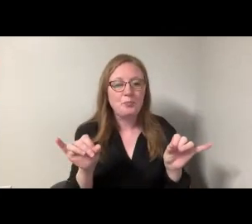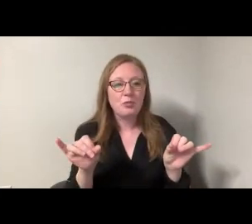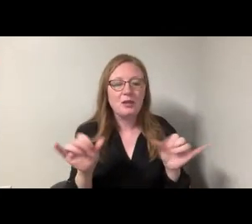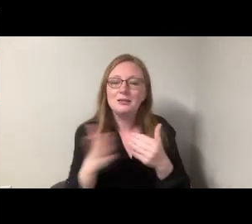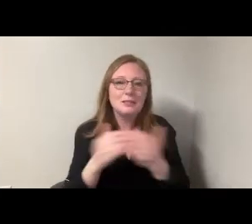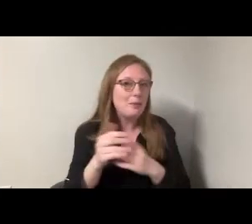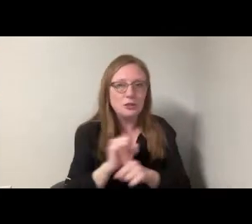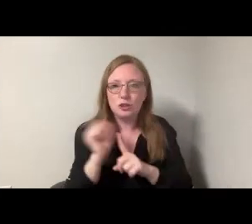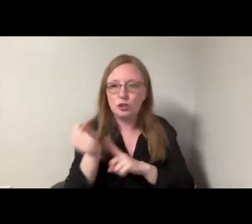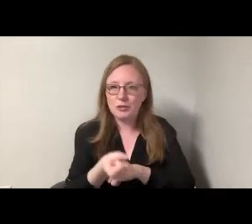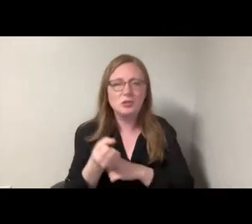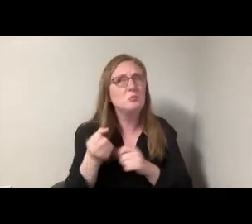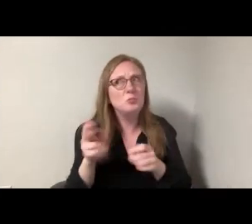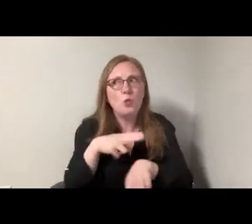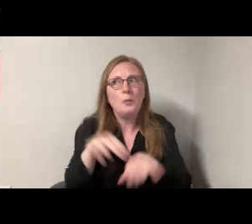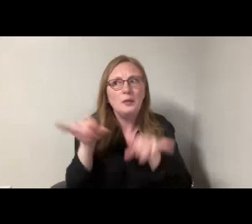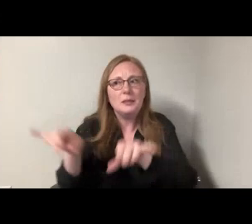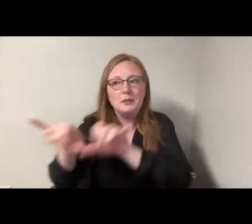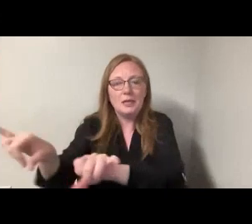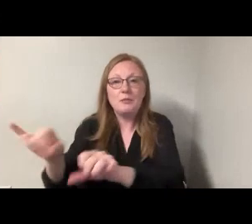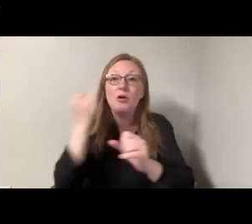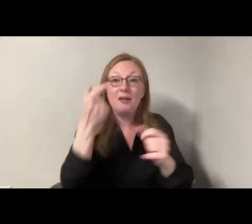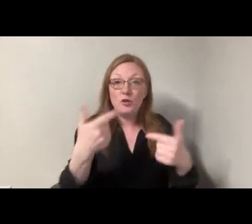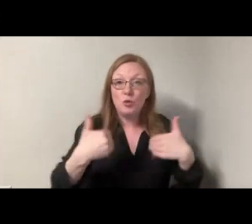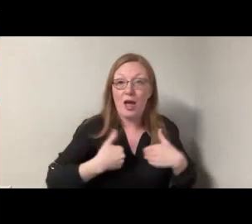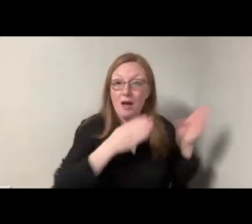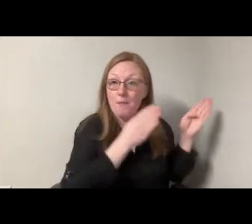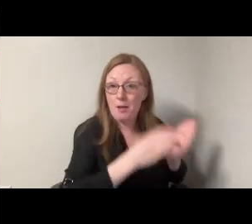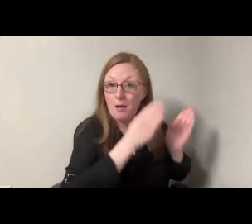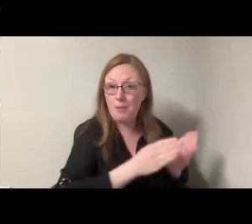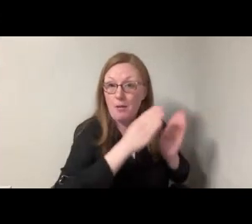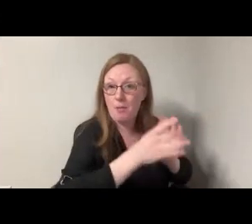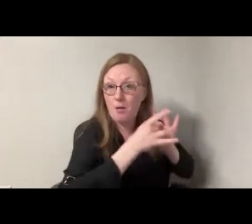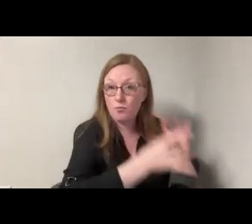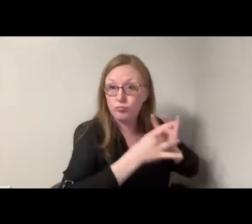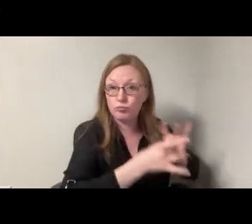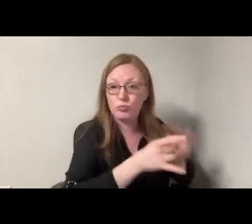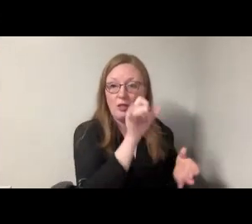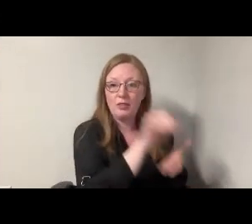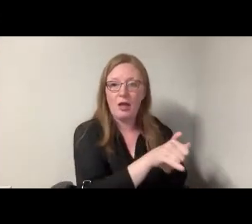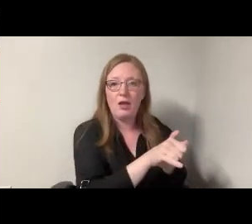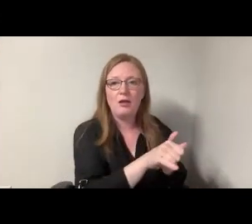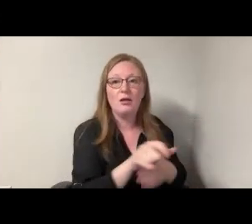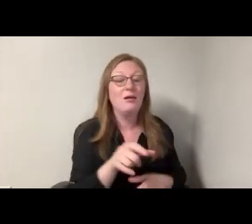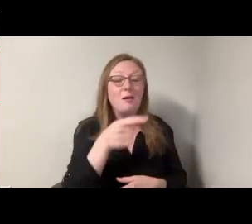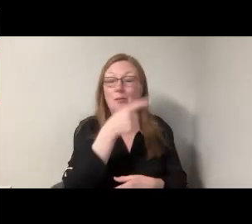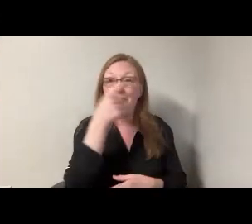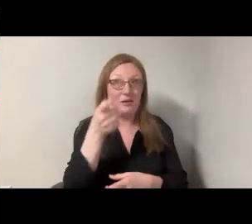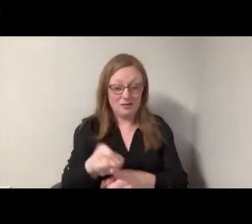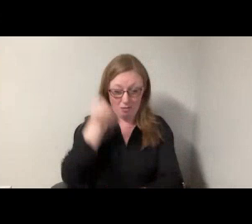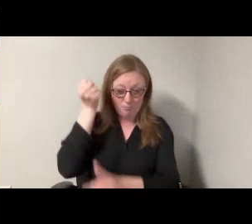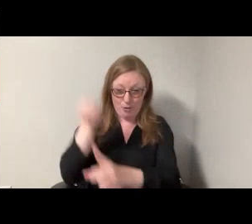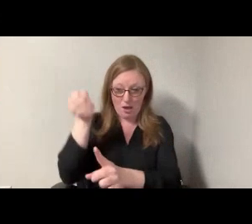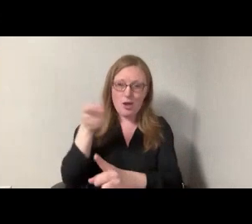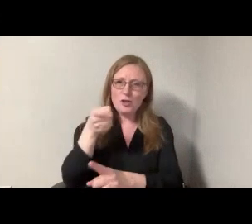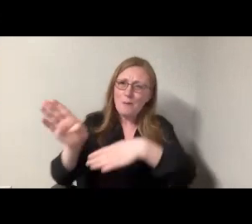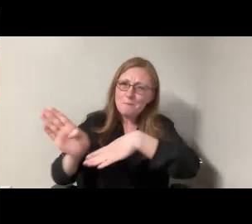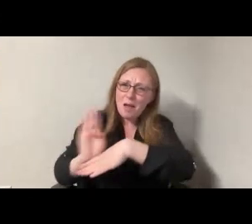to do planning coordination. And this is a lot of you're so busy doing